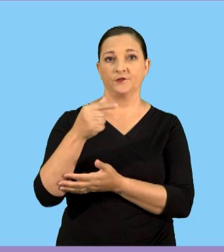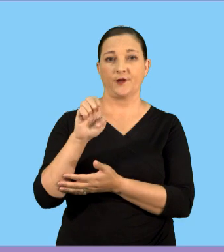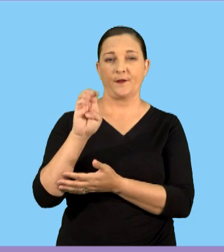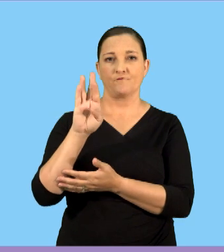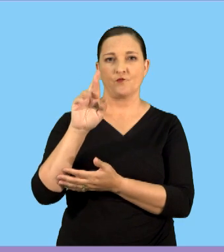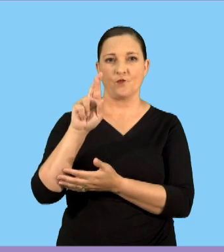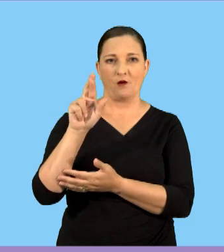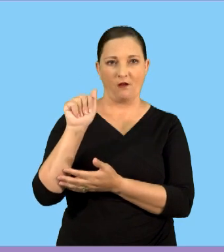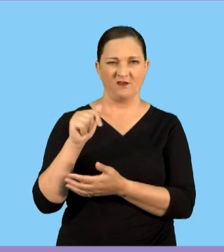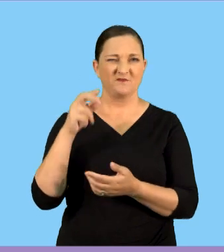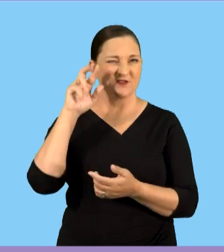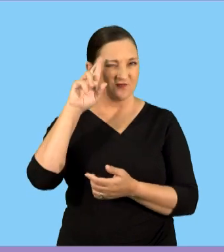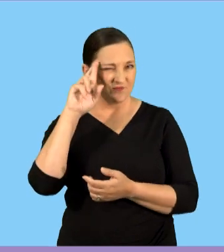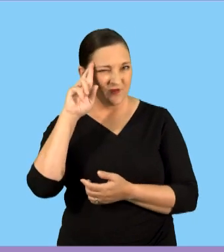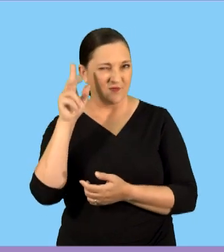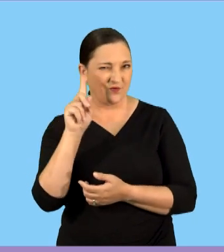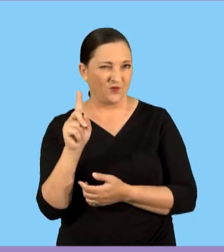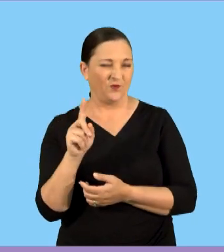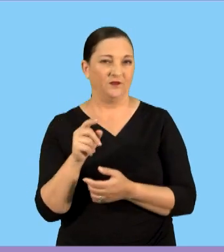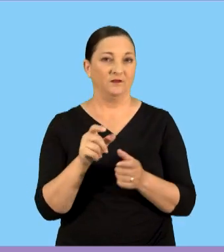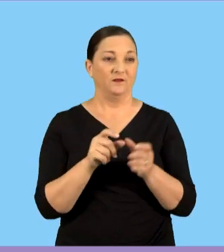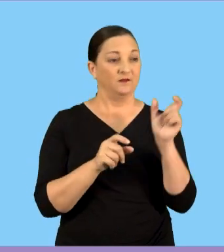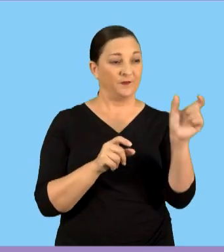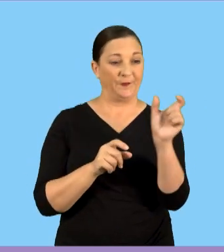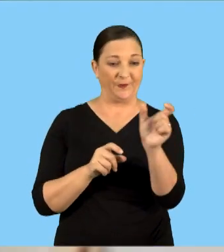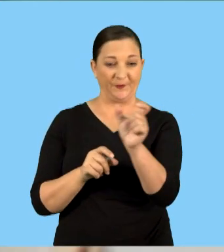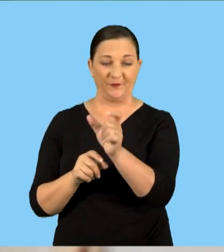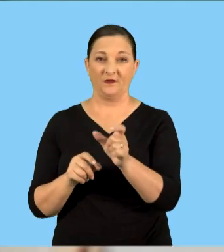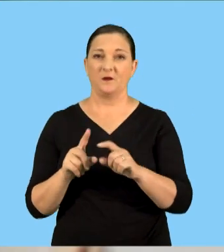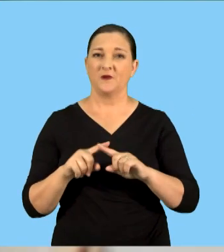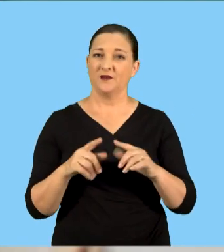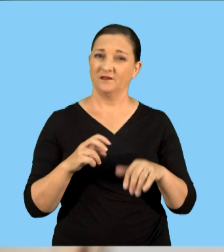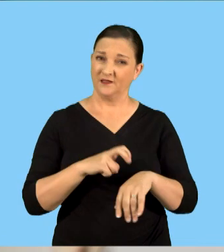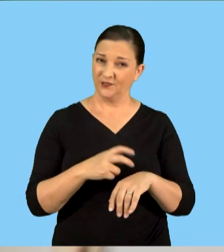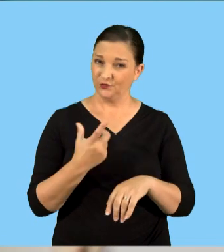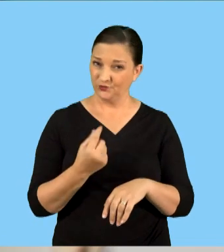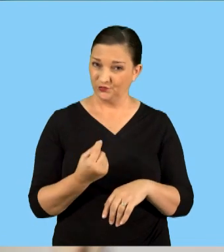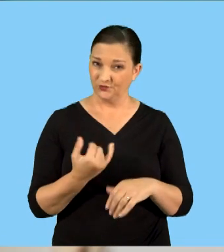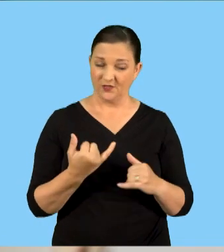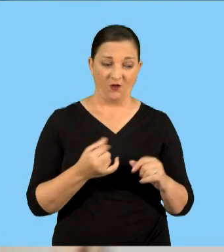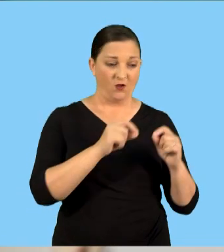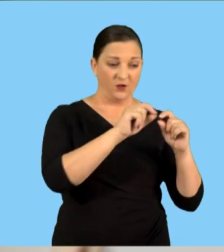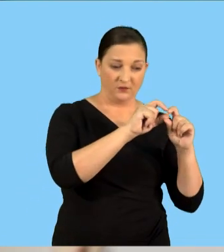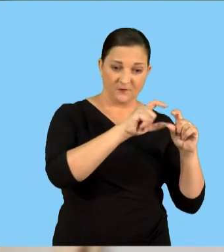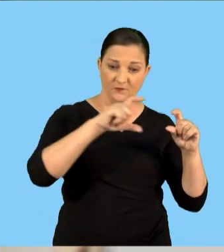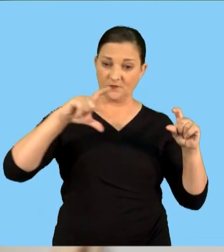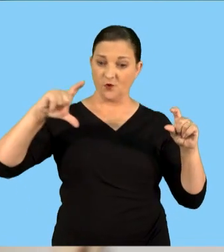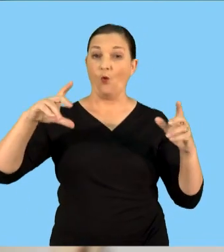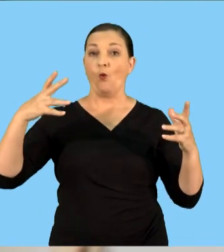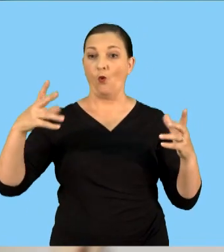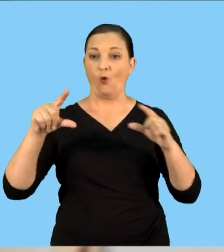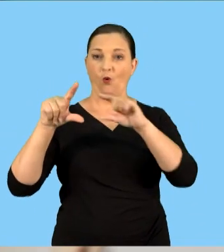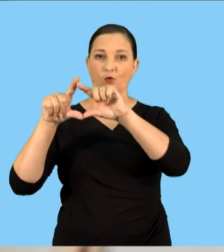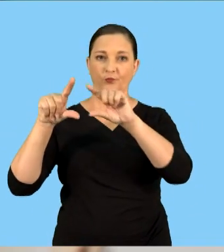is given. Now remember, when we are writing our expression, we need to arrange it accordingly, and that is either in ascending